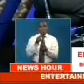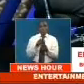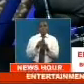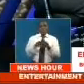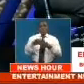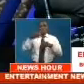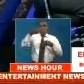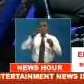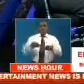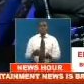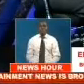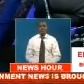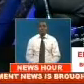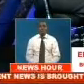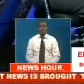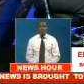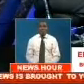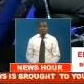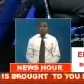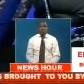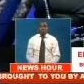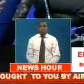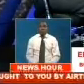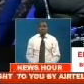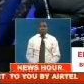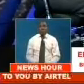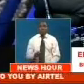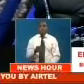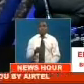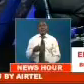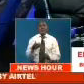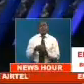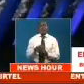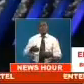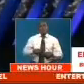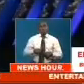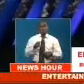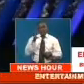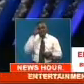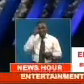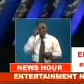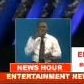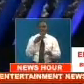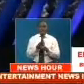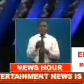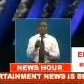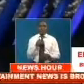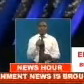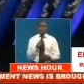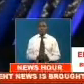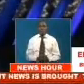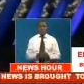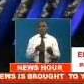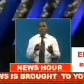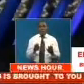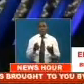to thrive? Yeah, with the upcoming, yeah. We always find it difficult when it